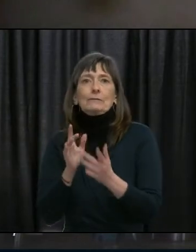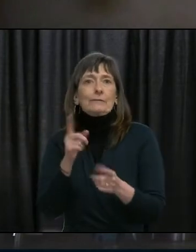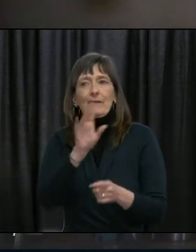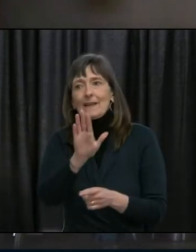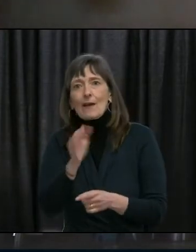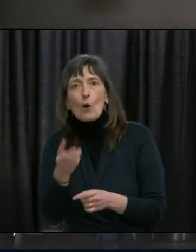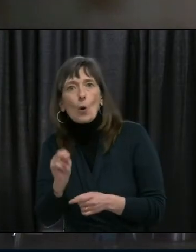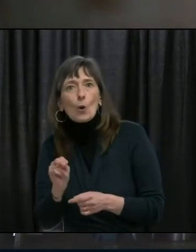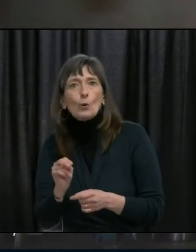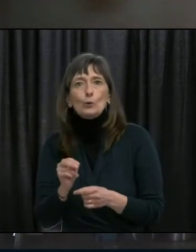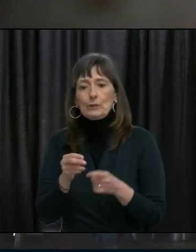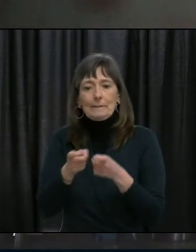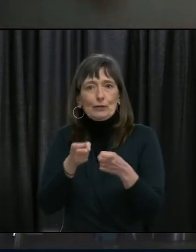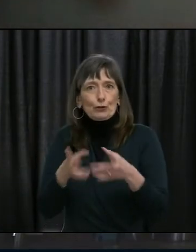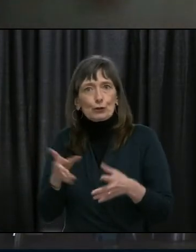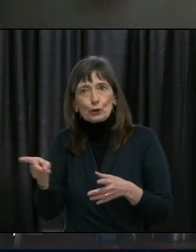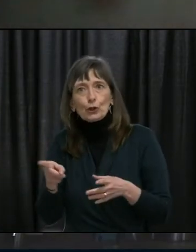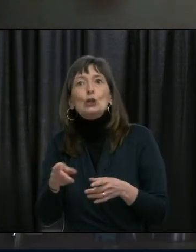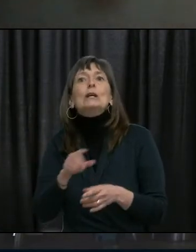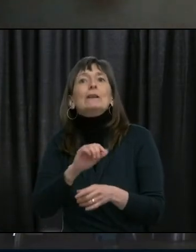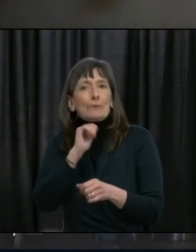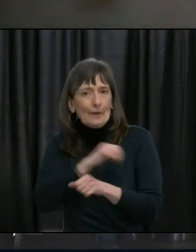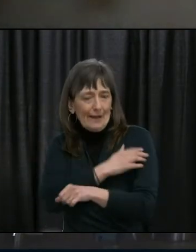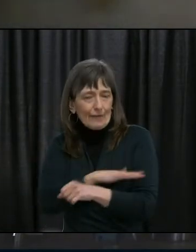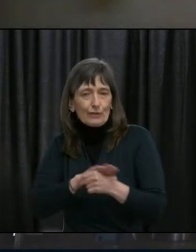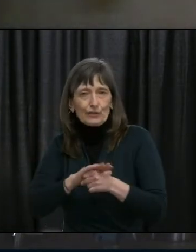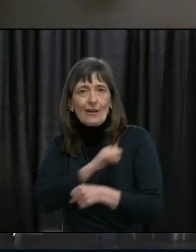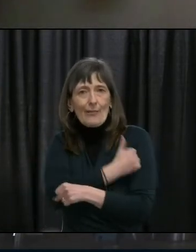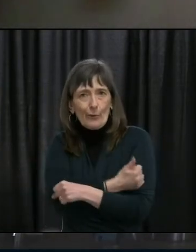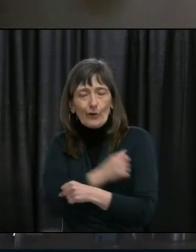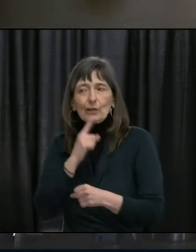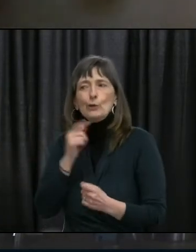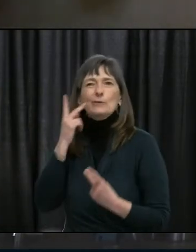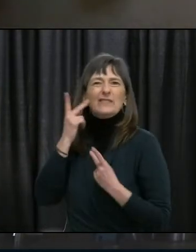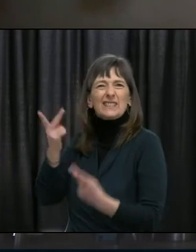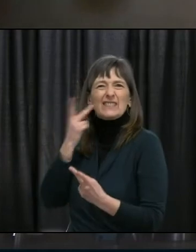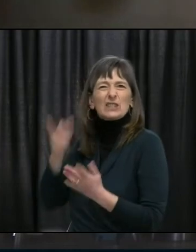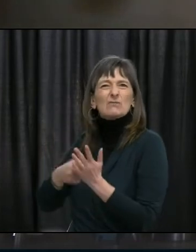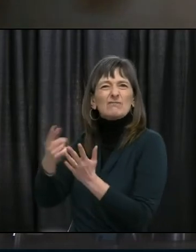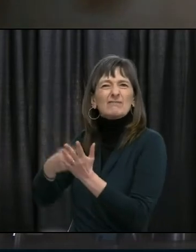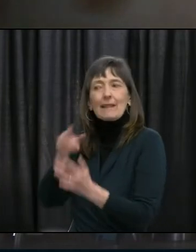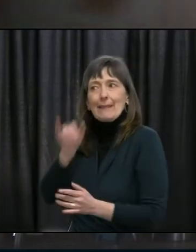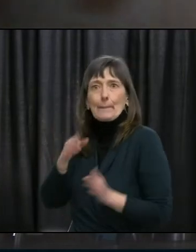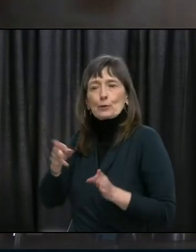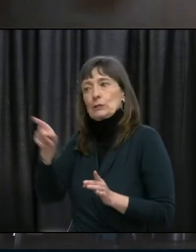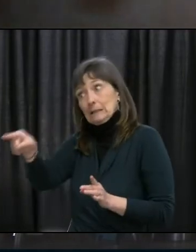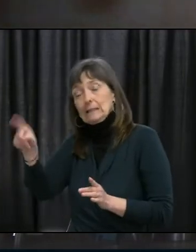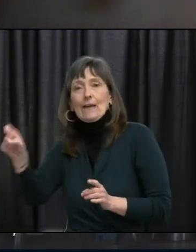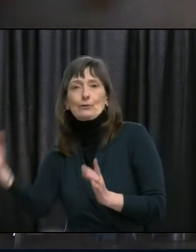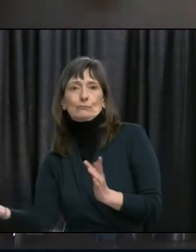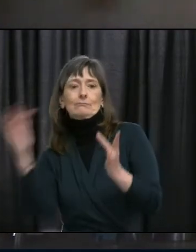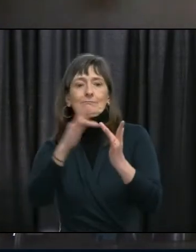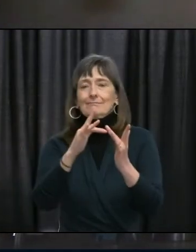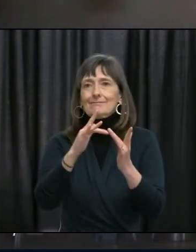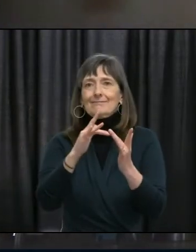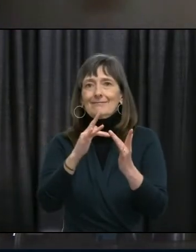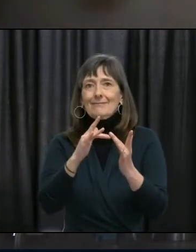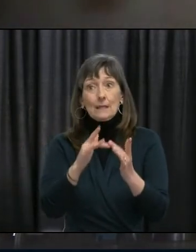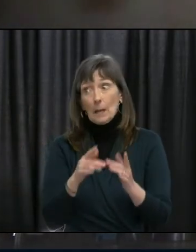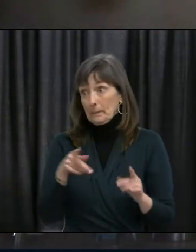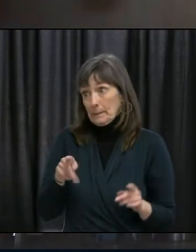individual case manager, the individual who would normally come and visit them on an intermittent basis to reassess care needs. There is